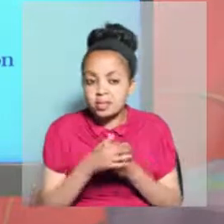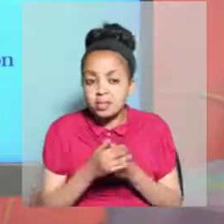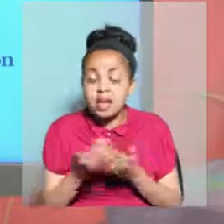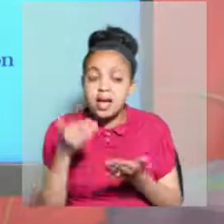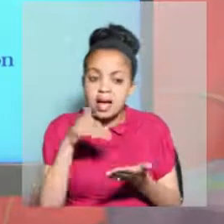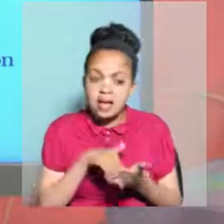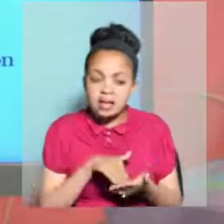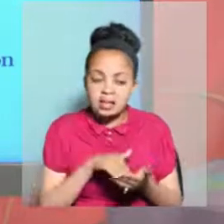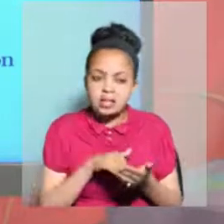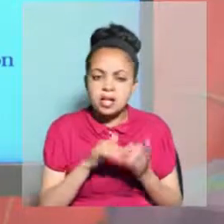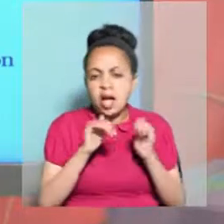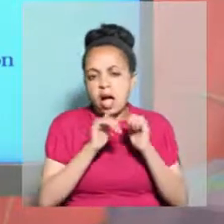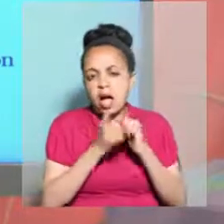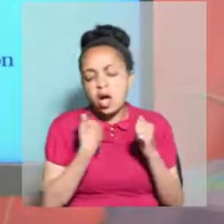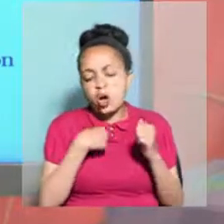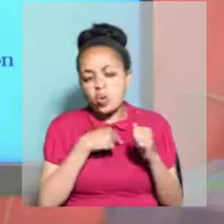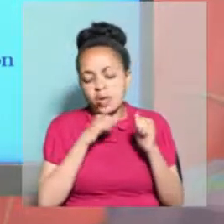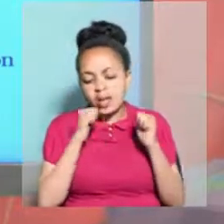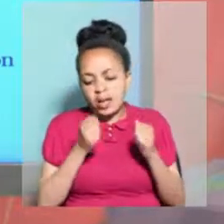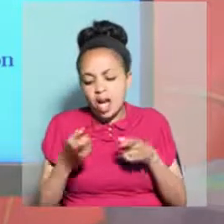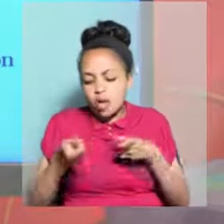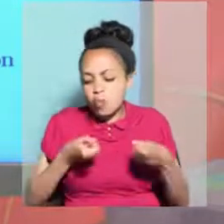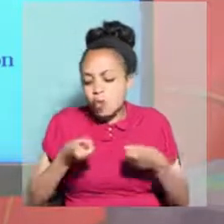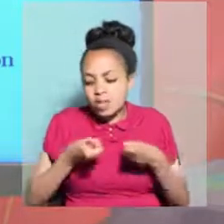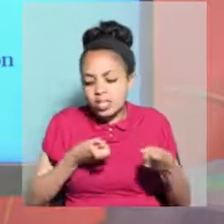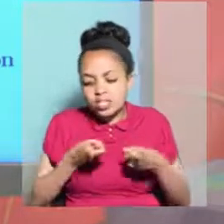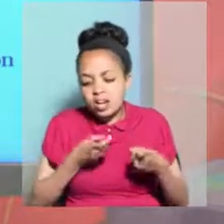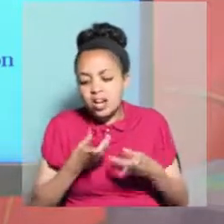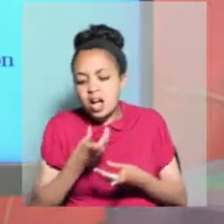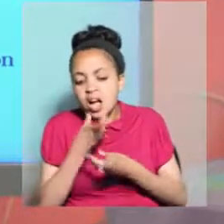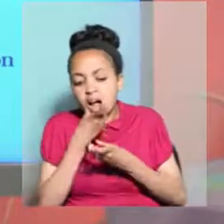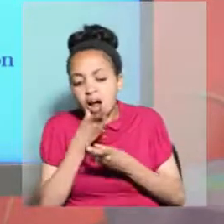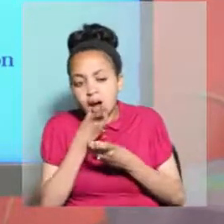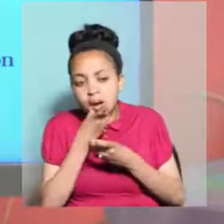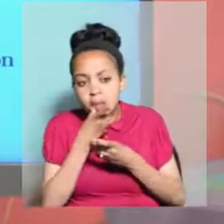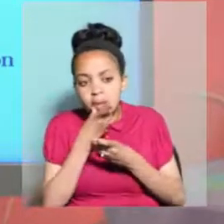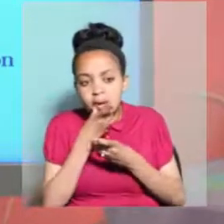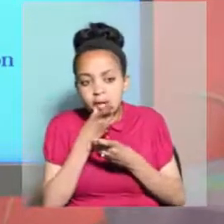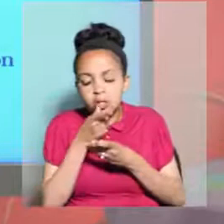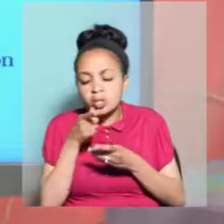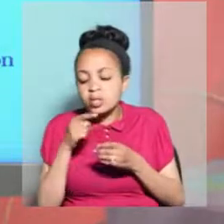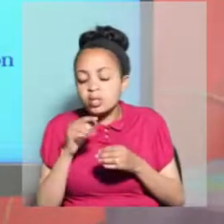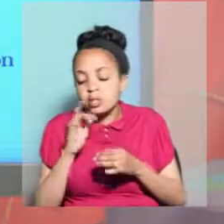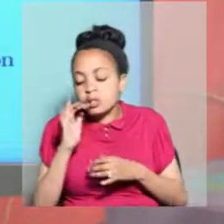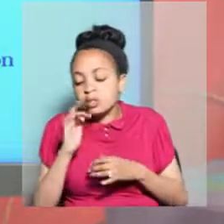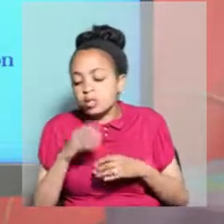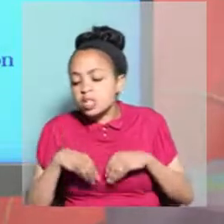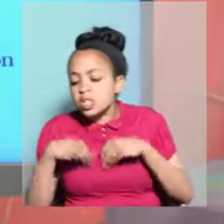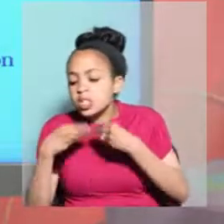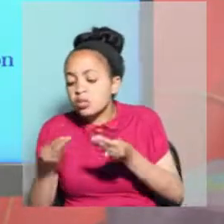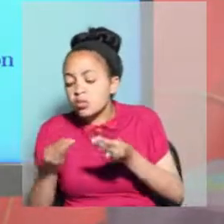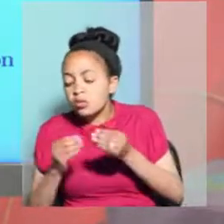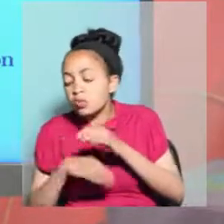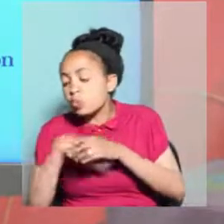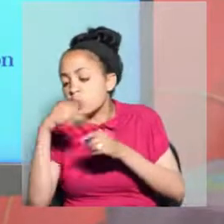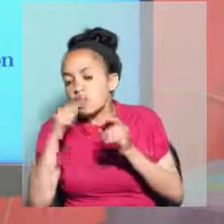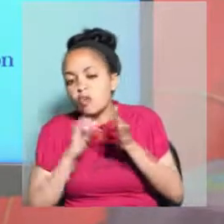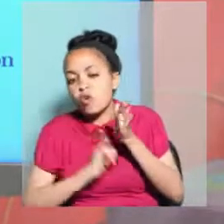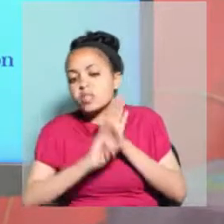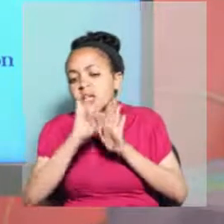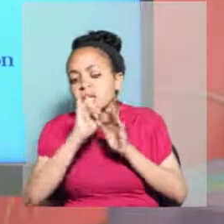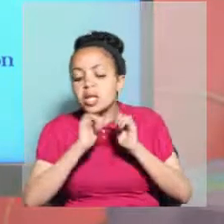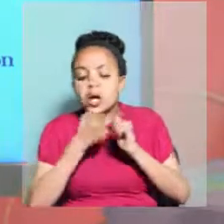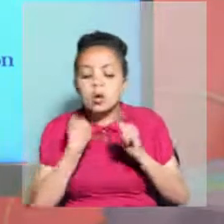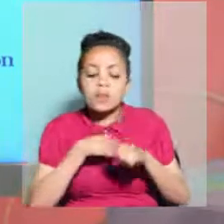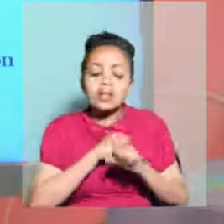And again, how we can monitor the impact of carbon emission to the atmosphere from the industry, and